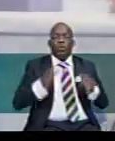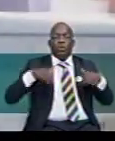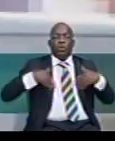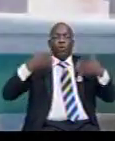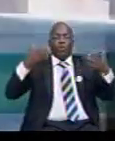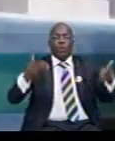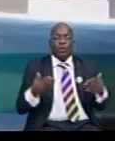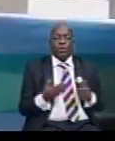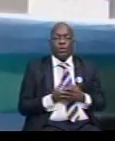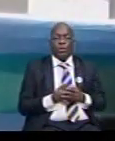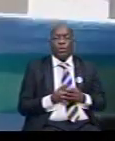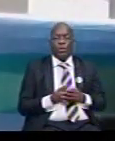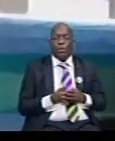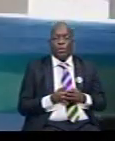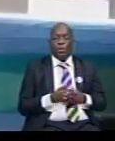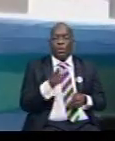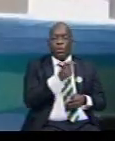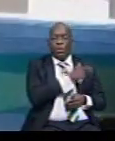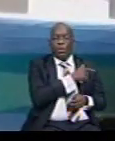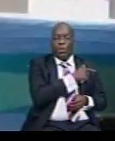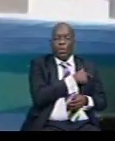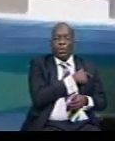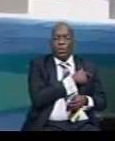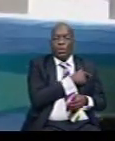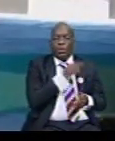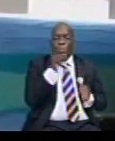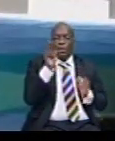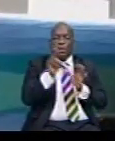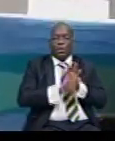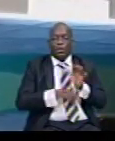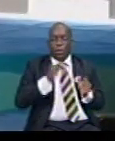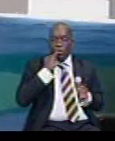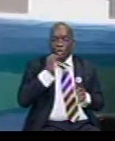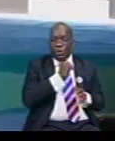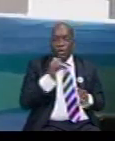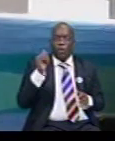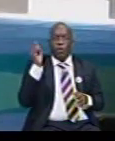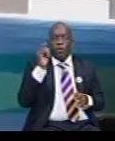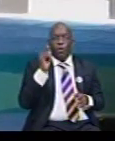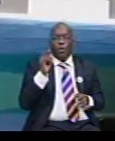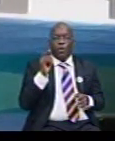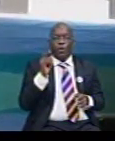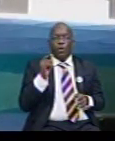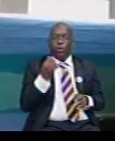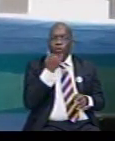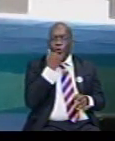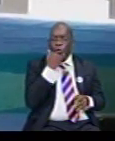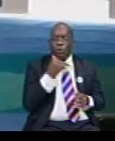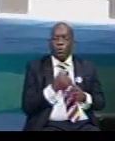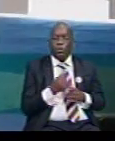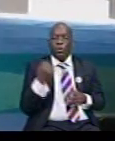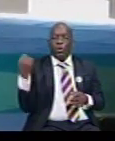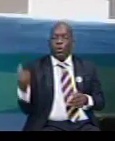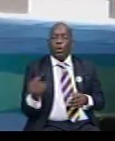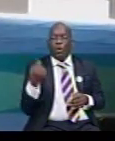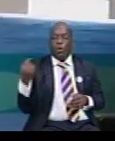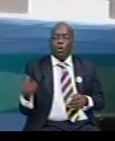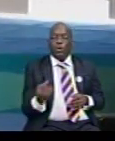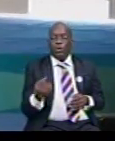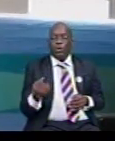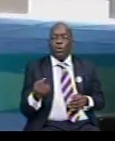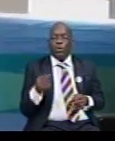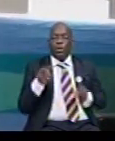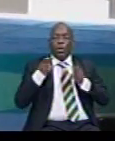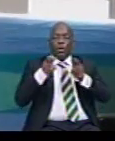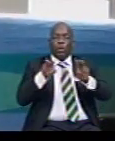know, laziness is a fault. You know, always looking back instead